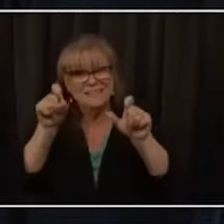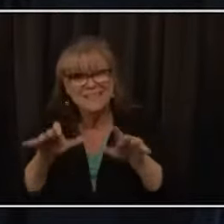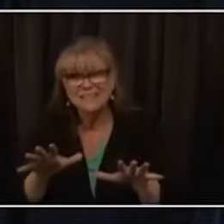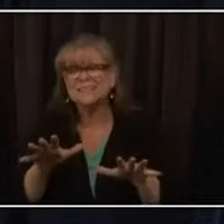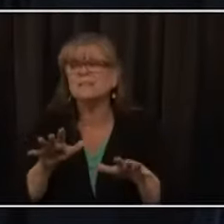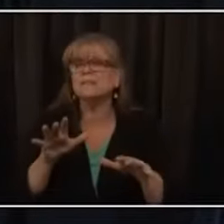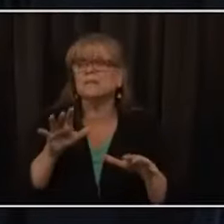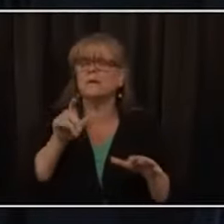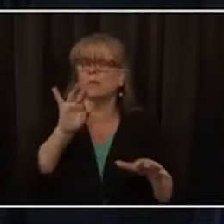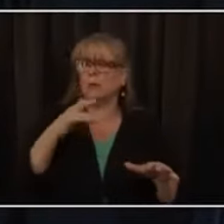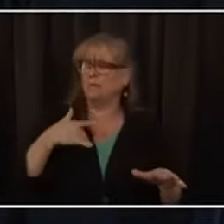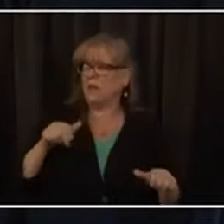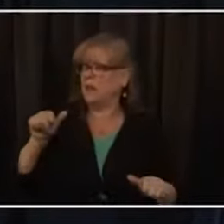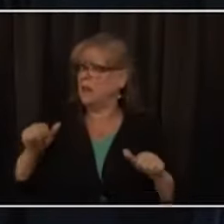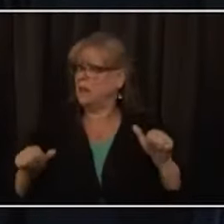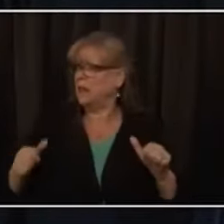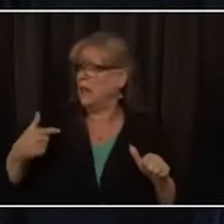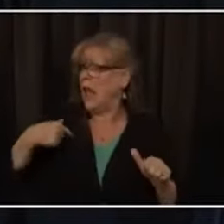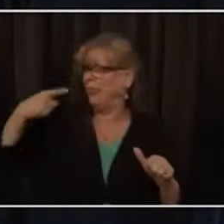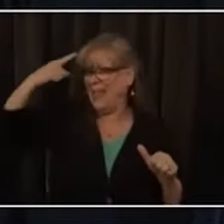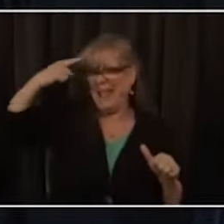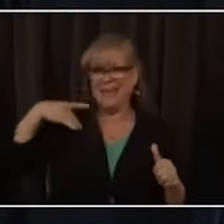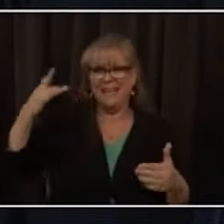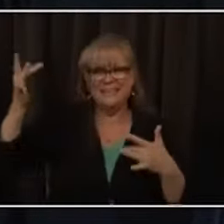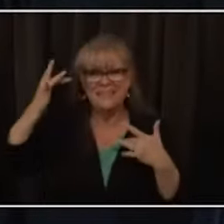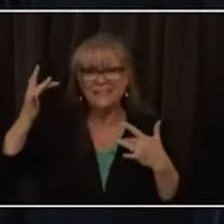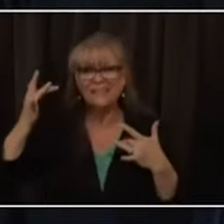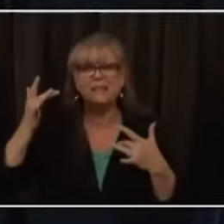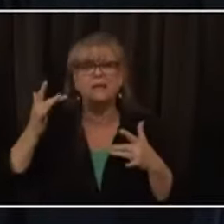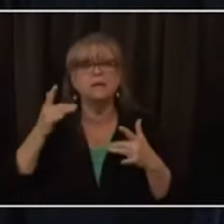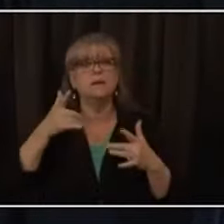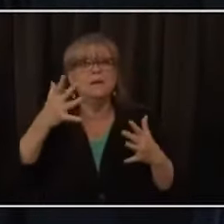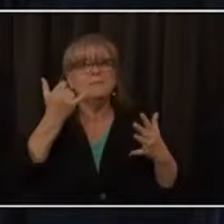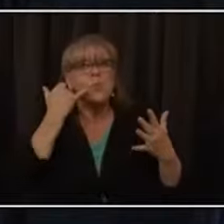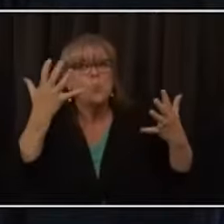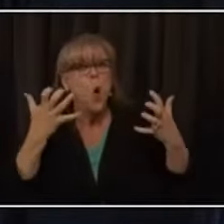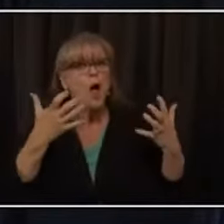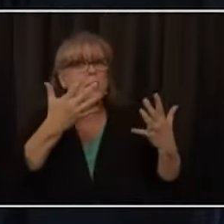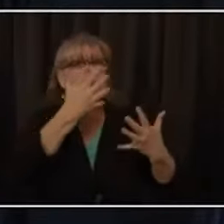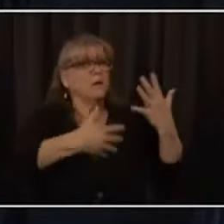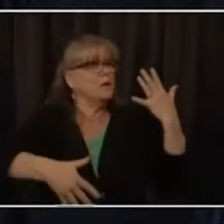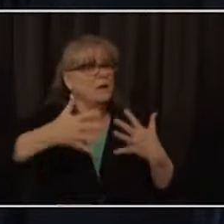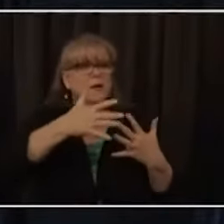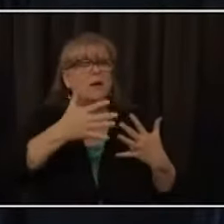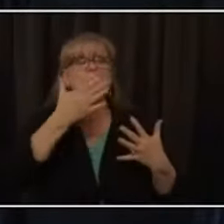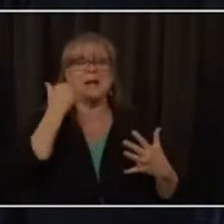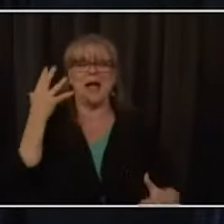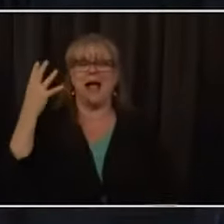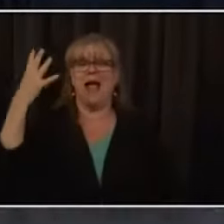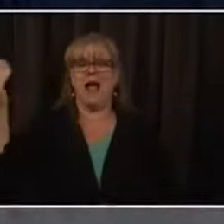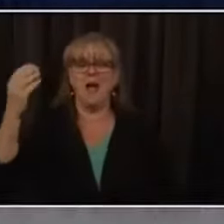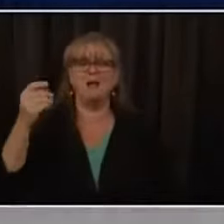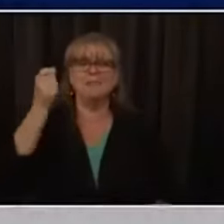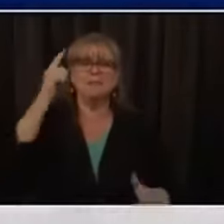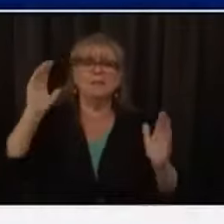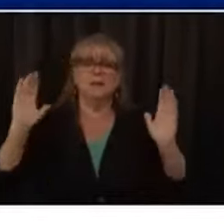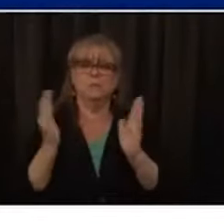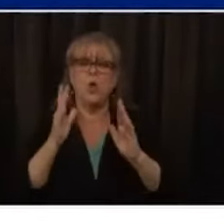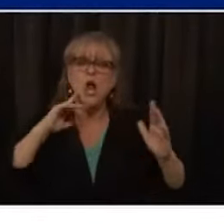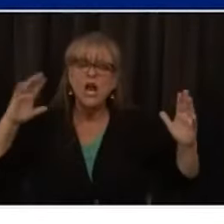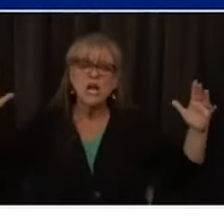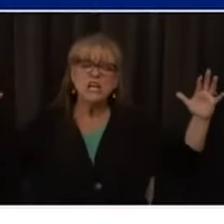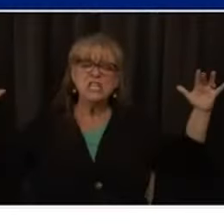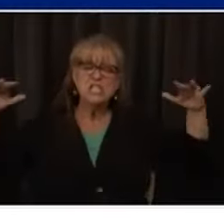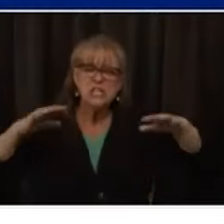symptoms. And if you really want to socialize with others, do it outside in small groups instead of indoors in large